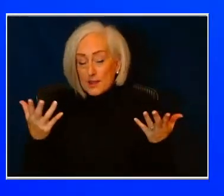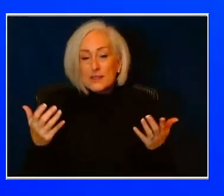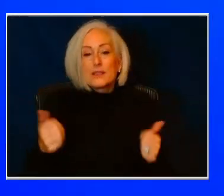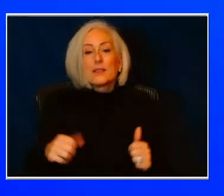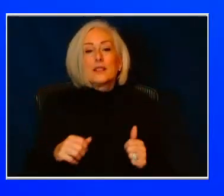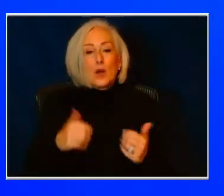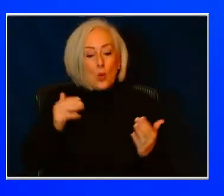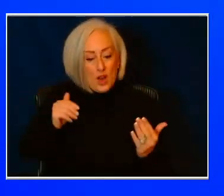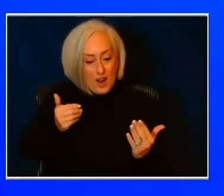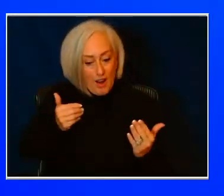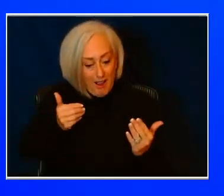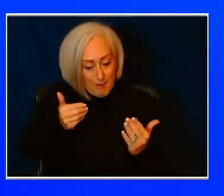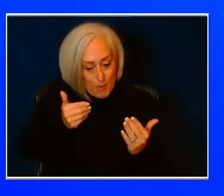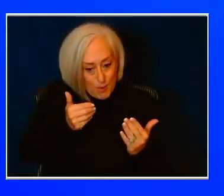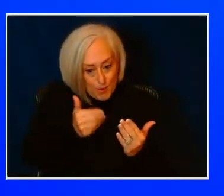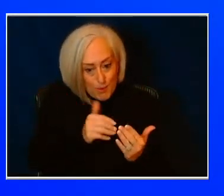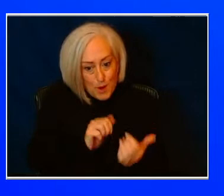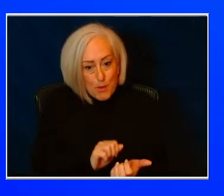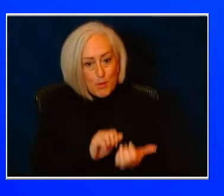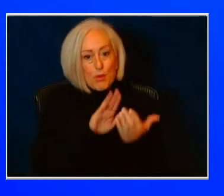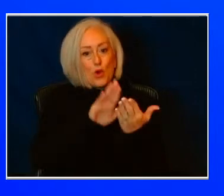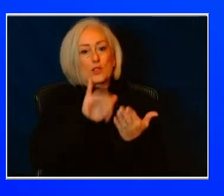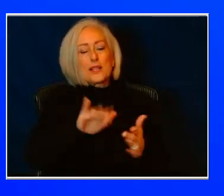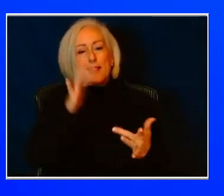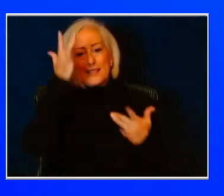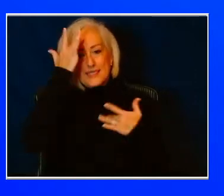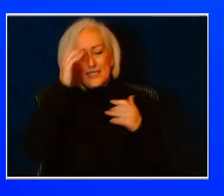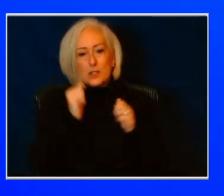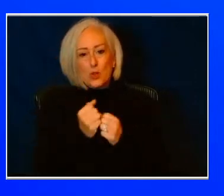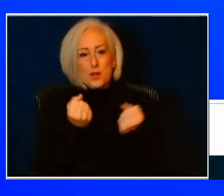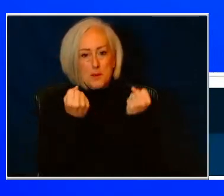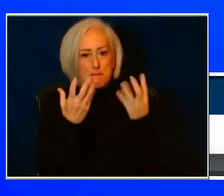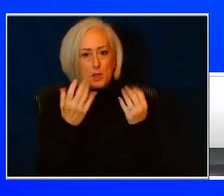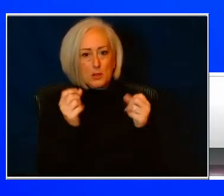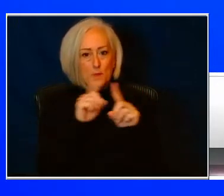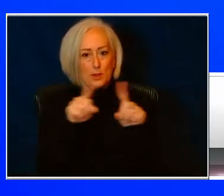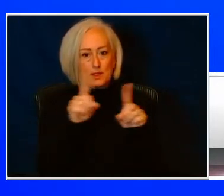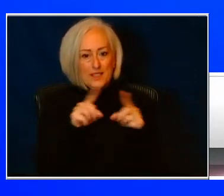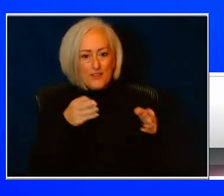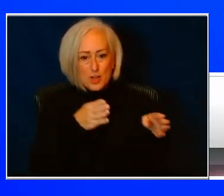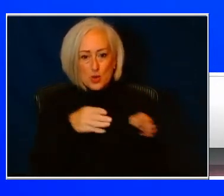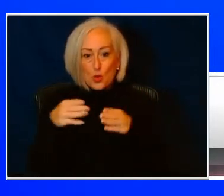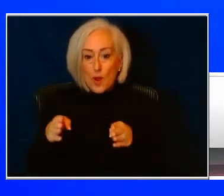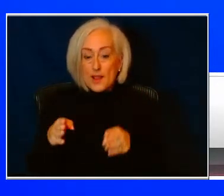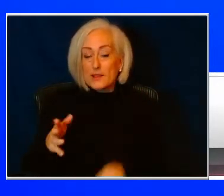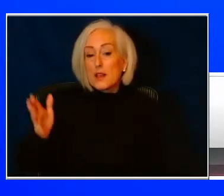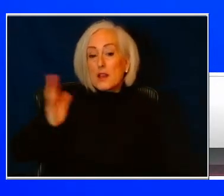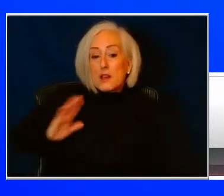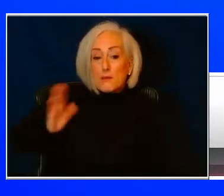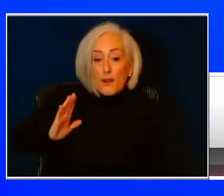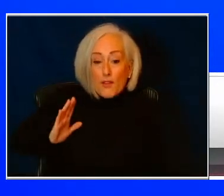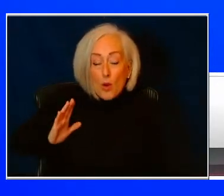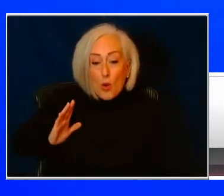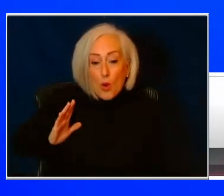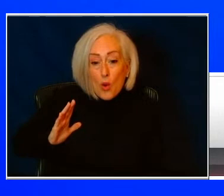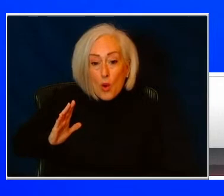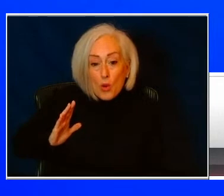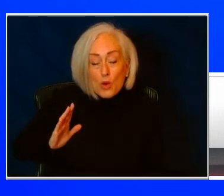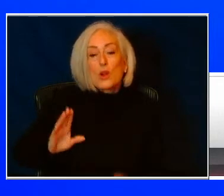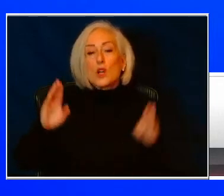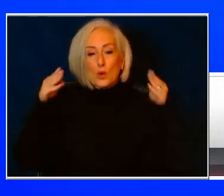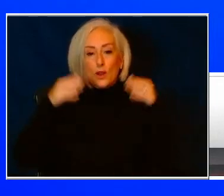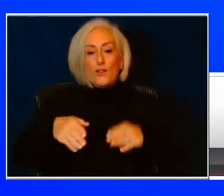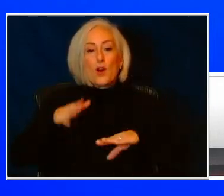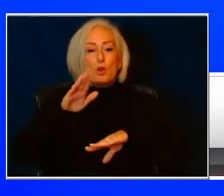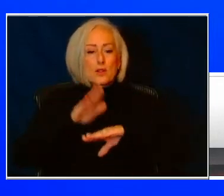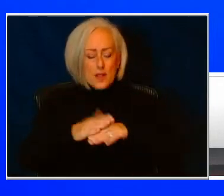approaching the disease with multiple different ways. Initially we focused on trying to see whether